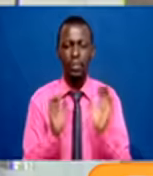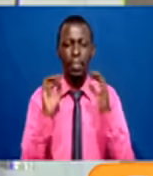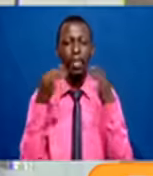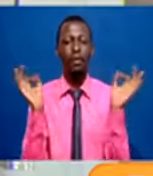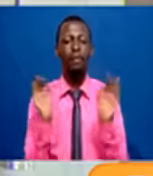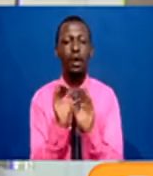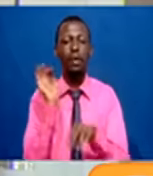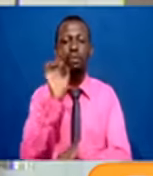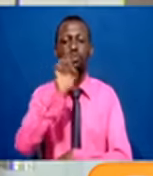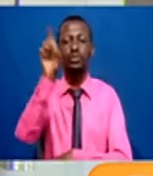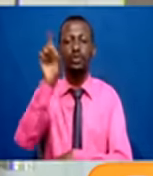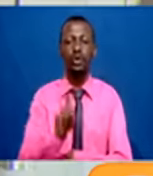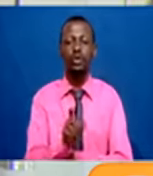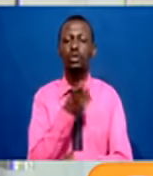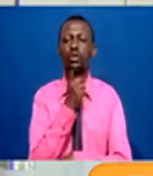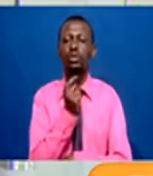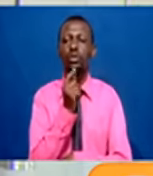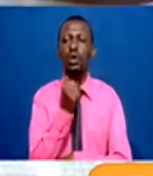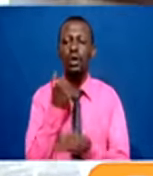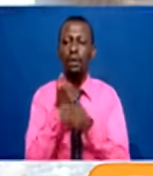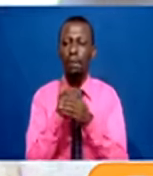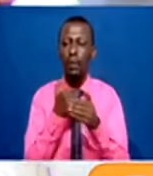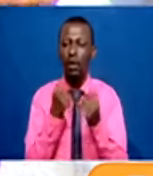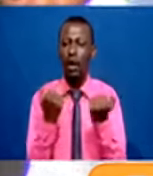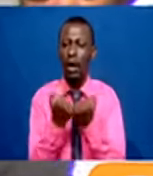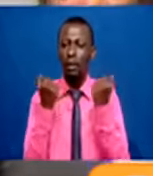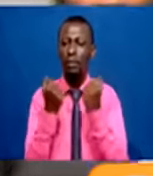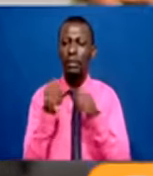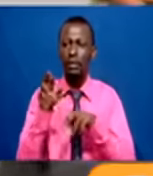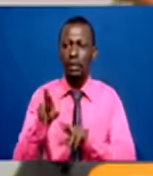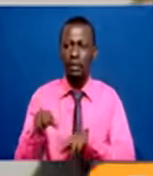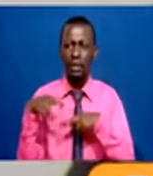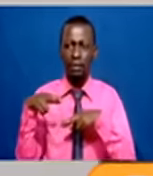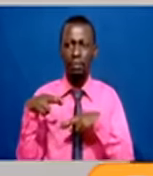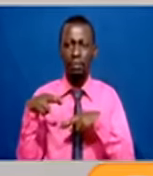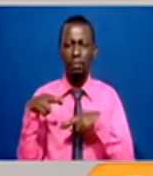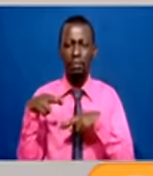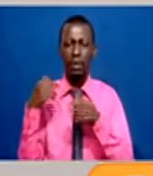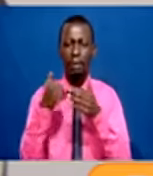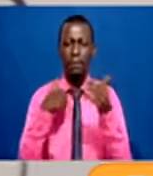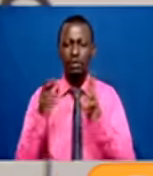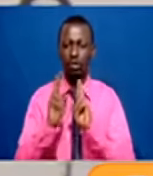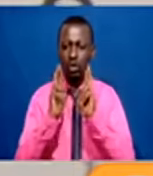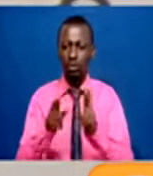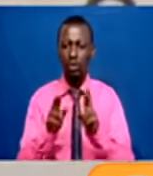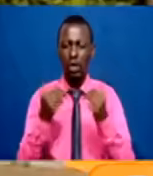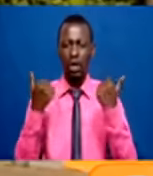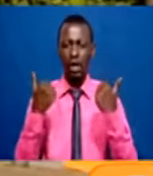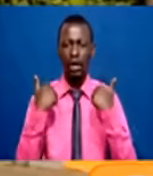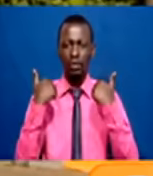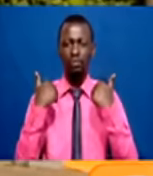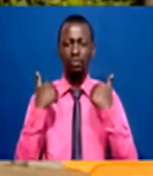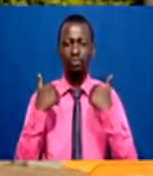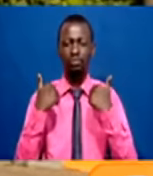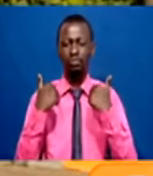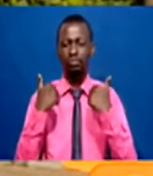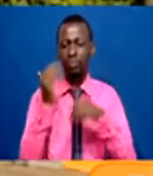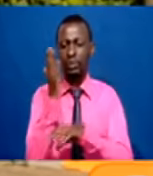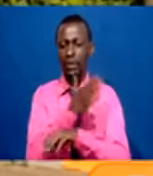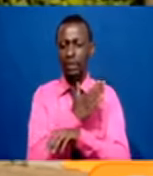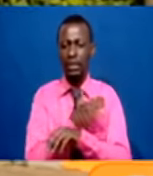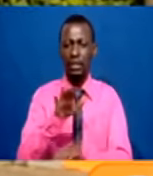raising questions on whether the boy was defiled before the incident, following initial reports that he had bruises in the rectum. Even the DCI told